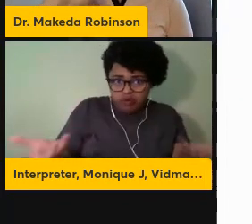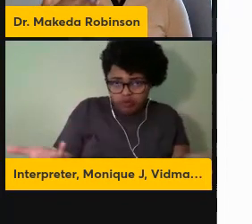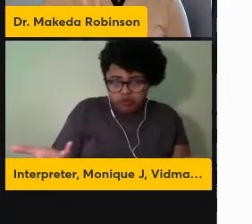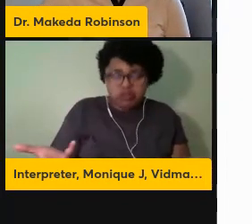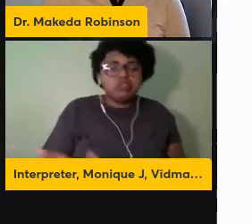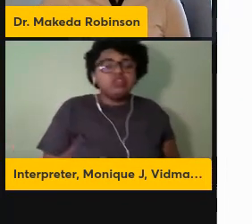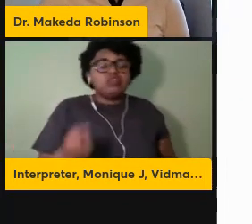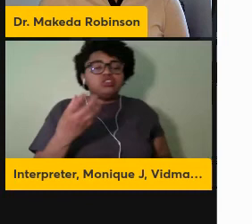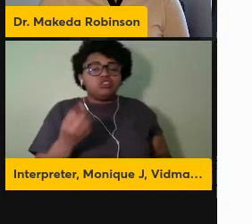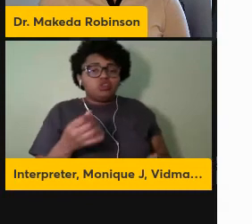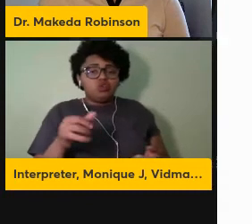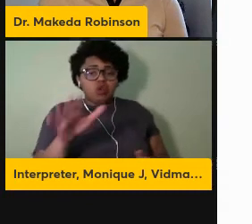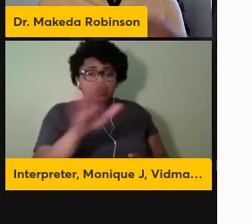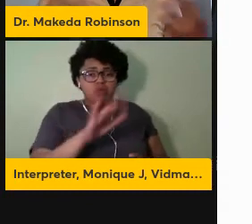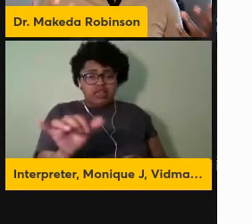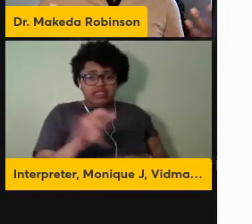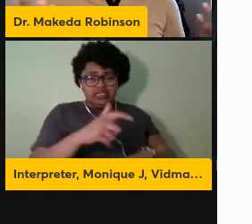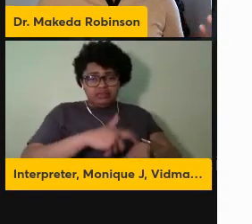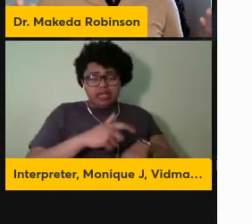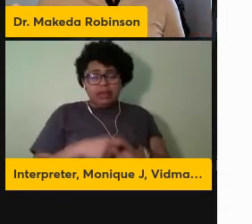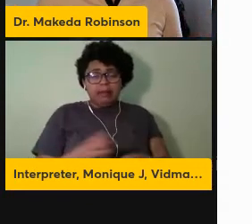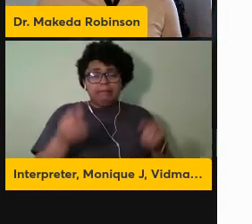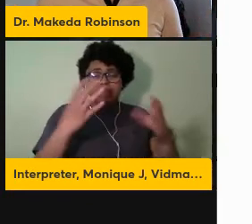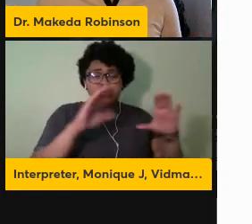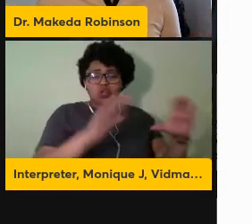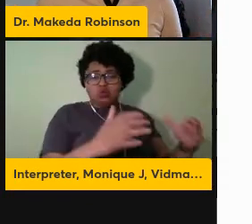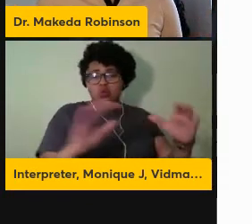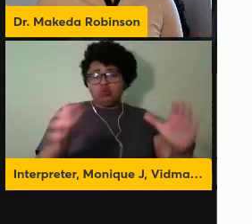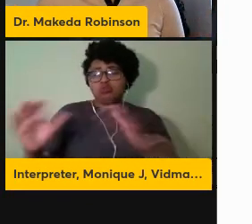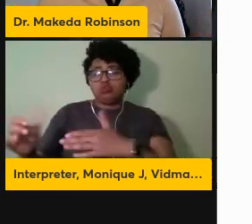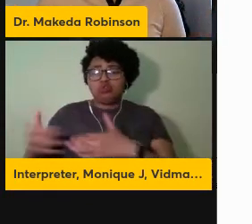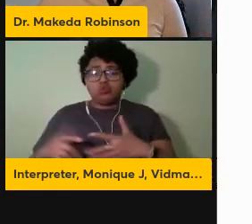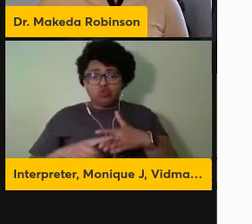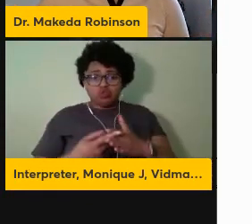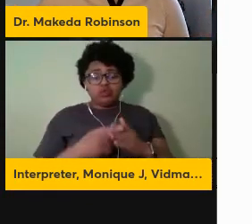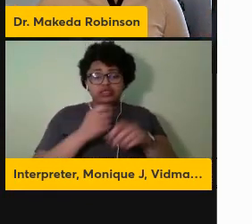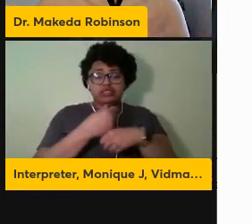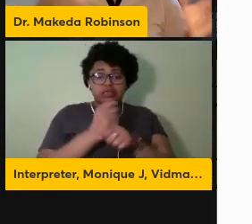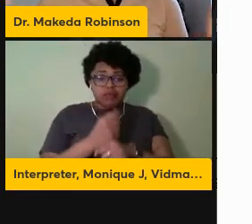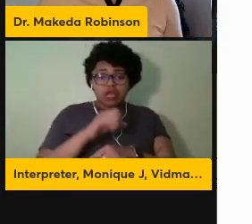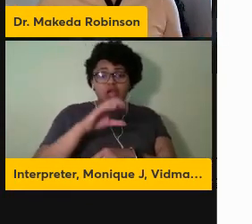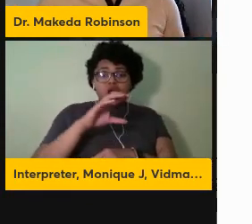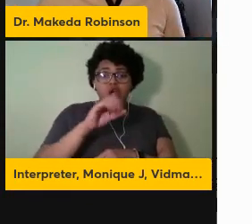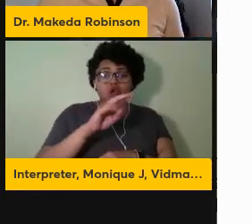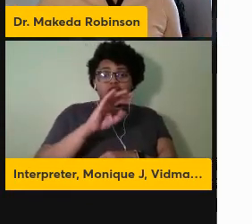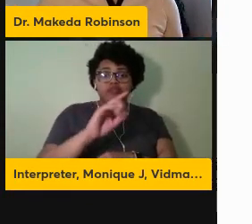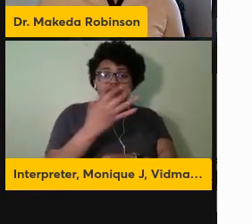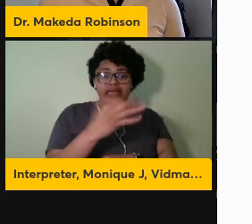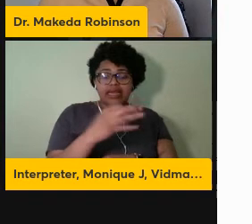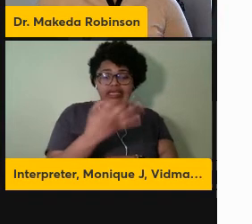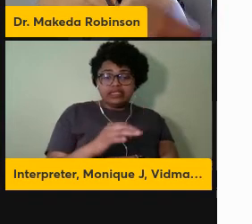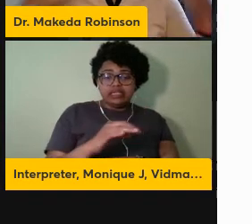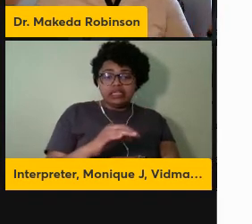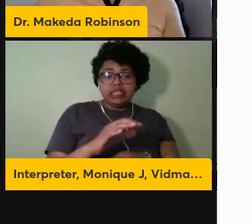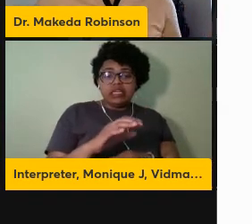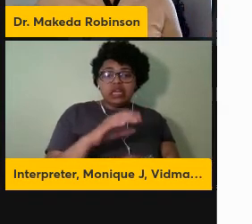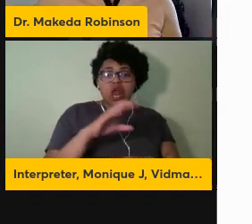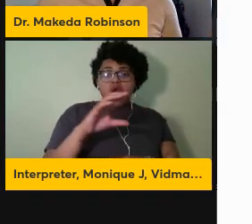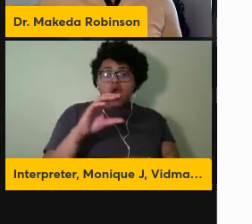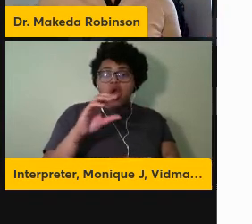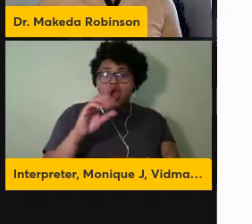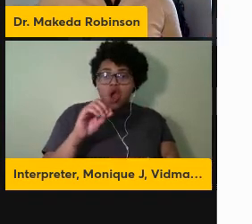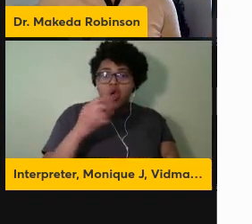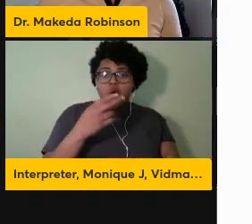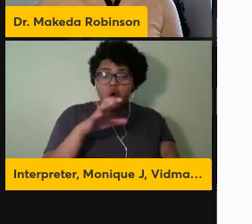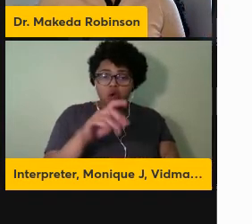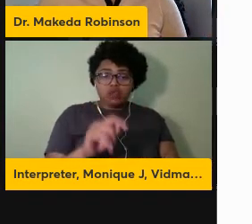And around the same time, many groups were beginning to create COVID-19 cohorts because it was a global pandemic, and so there were many